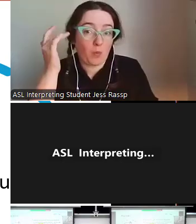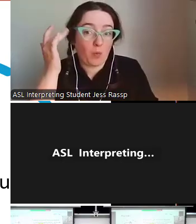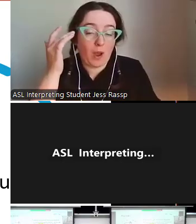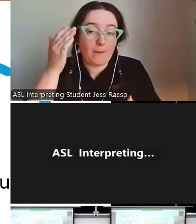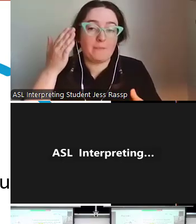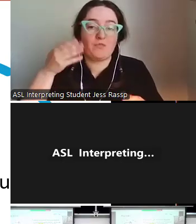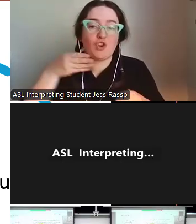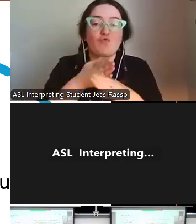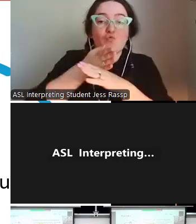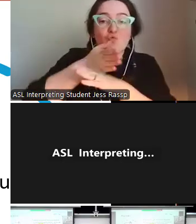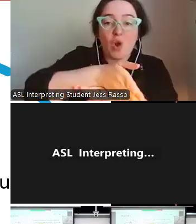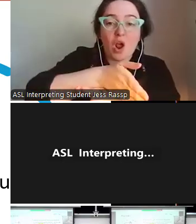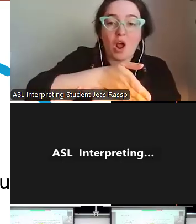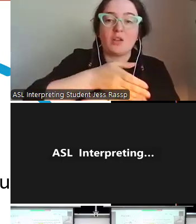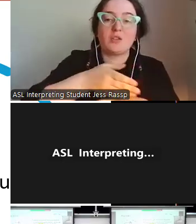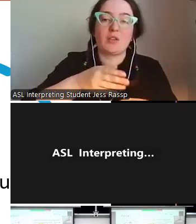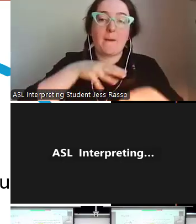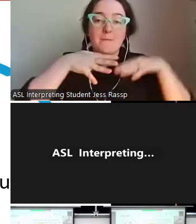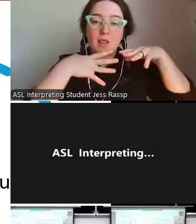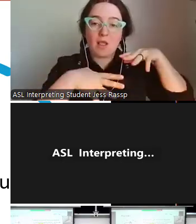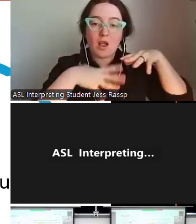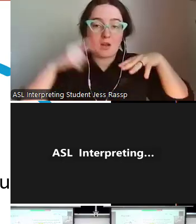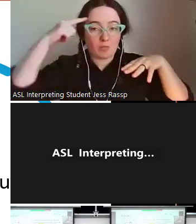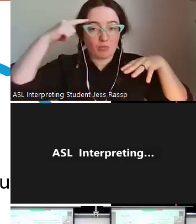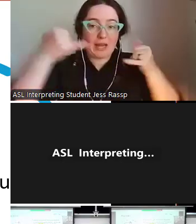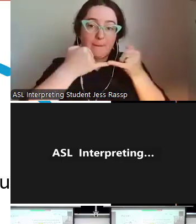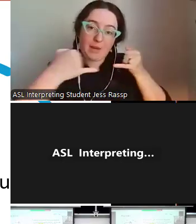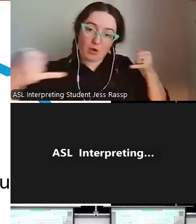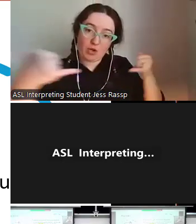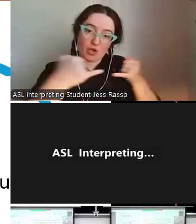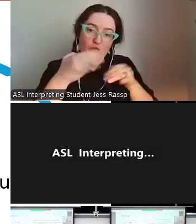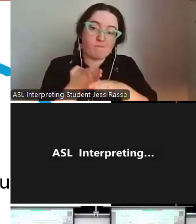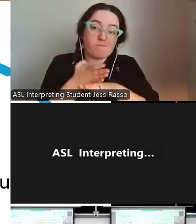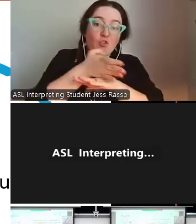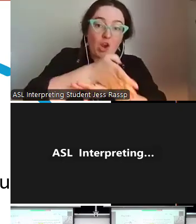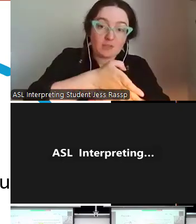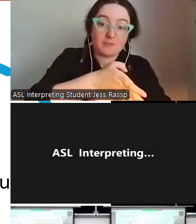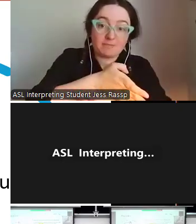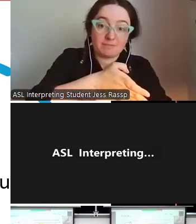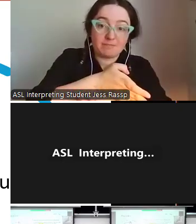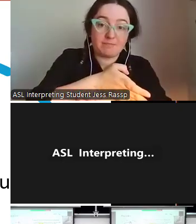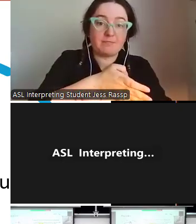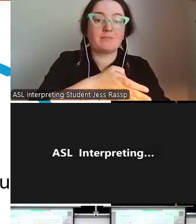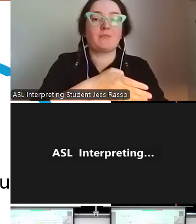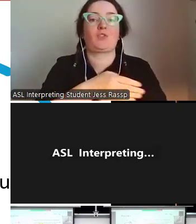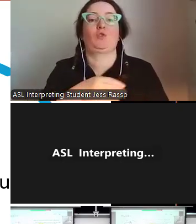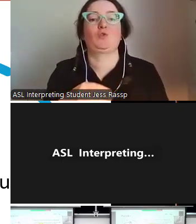gets to its target, which is the brain. All right. And what it does is inhibit the small conductus